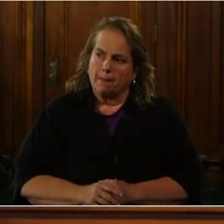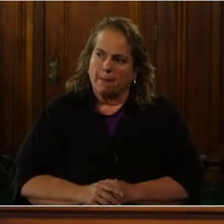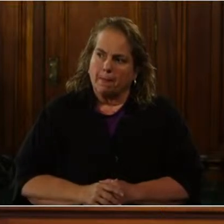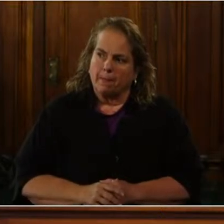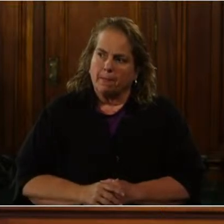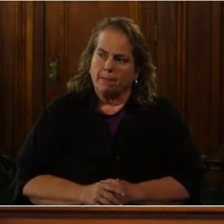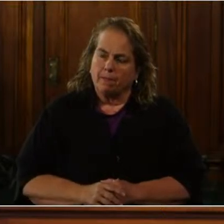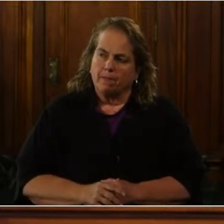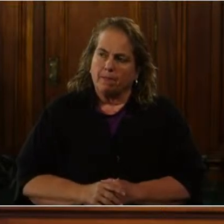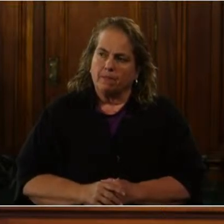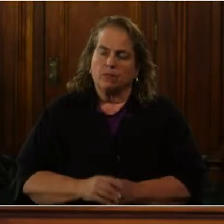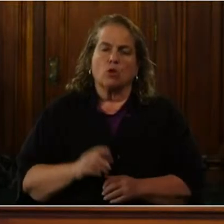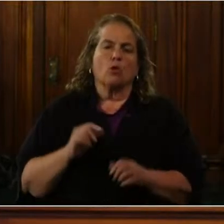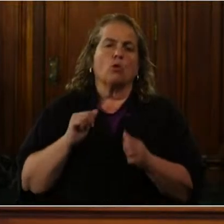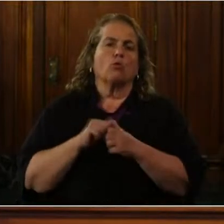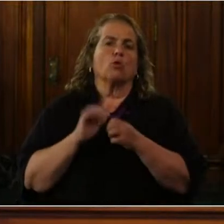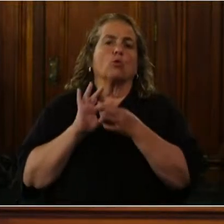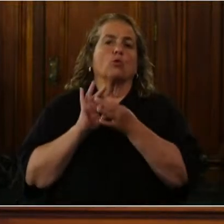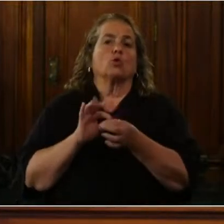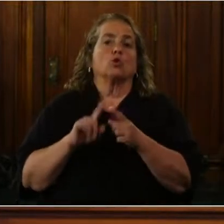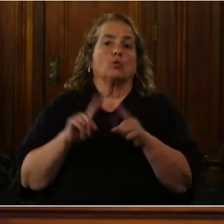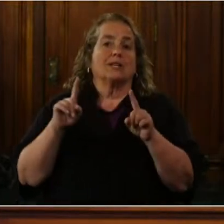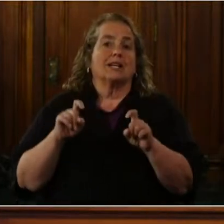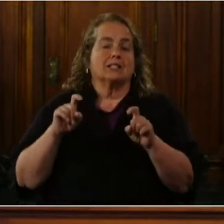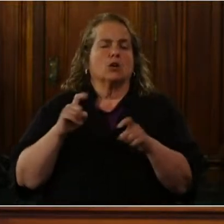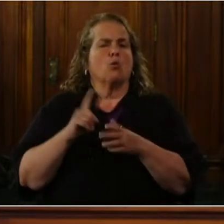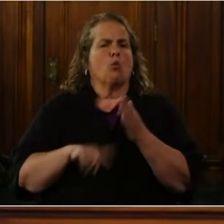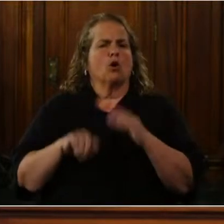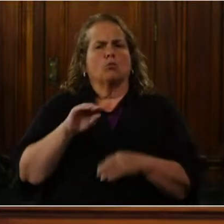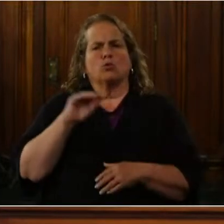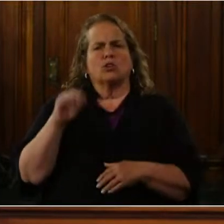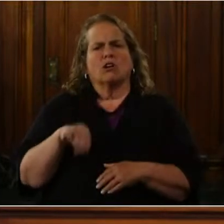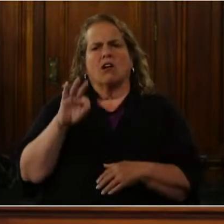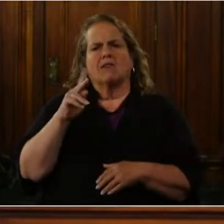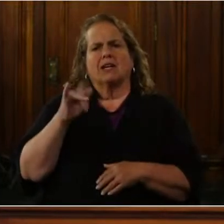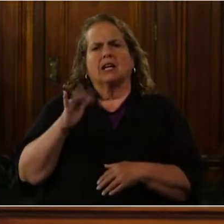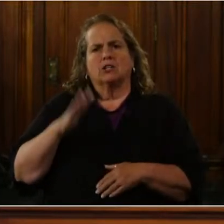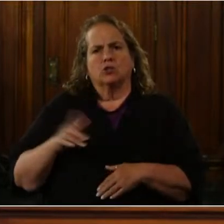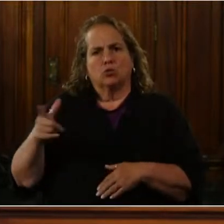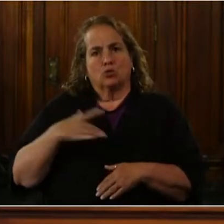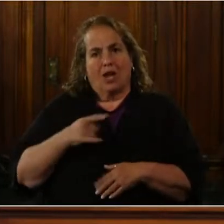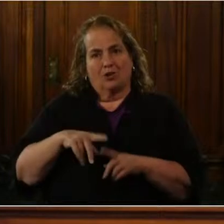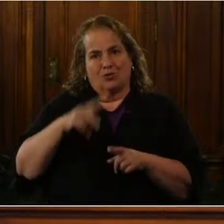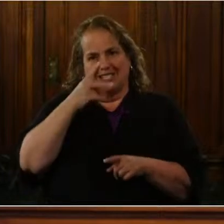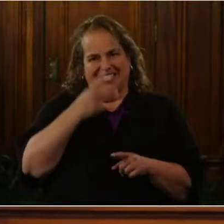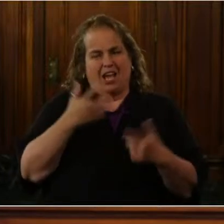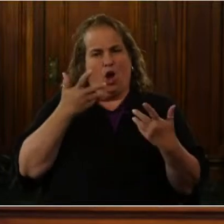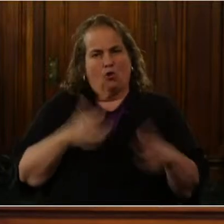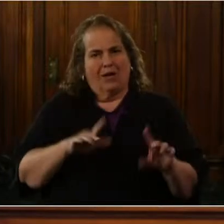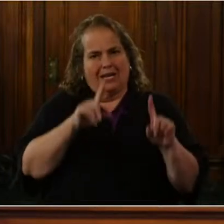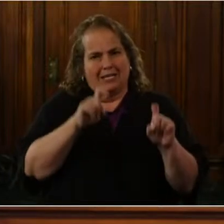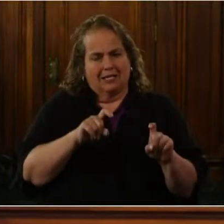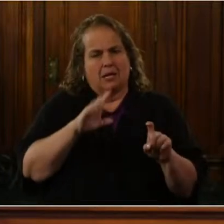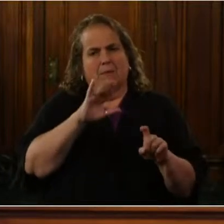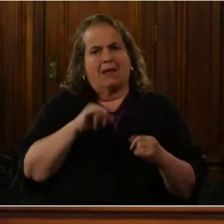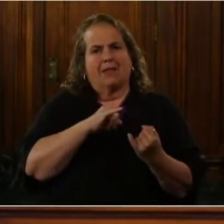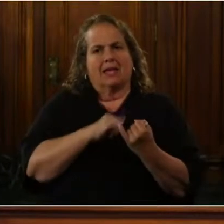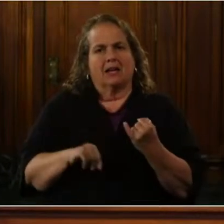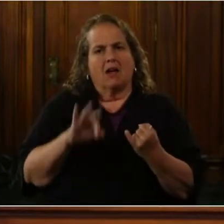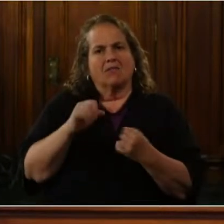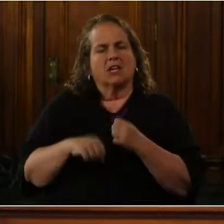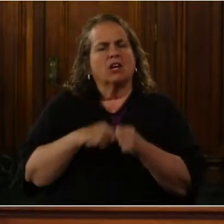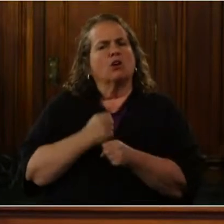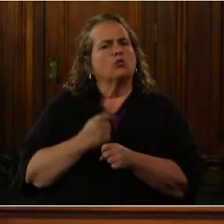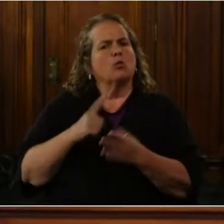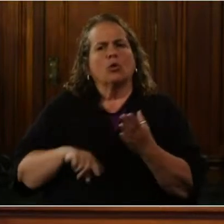Testing, what percentage of Kentuckians would you like to see tested by the end of the year, and what do you think it will in essence be by the end of